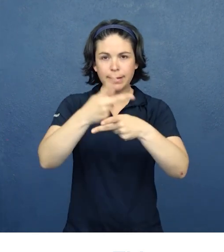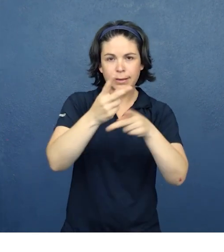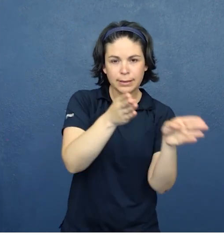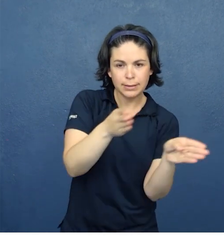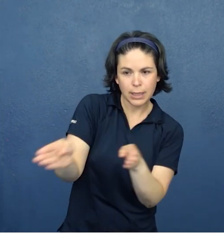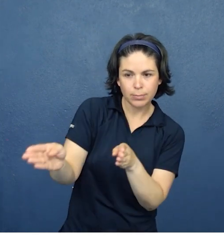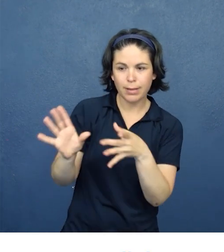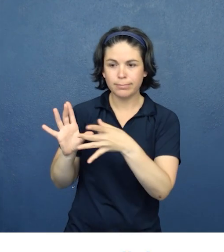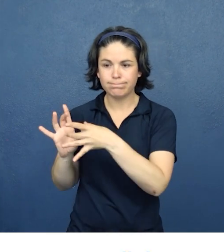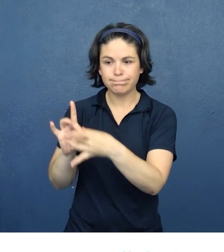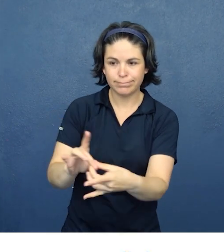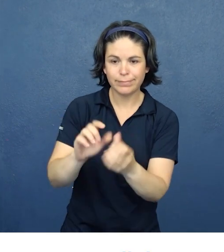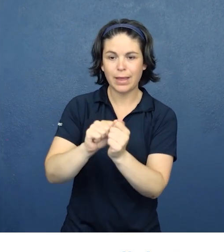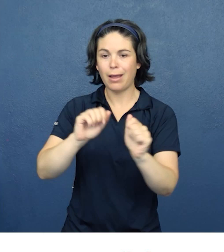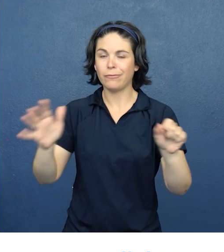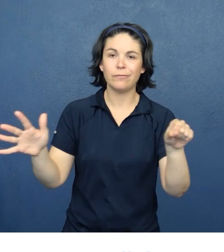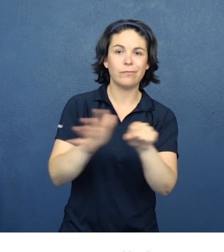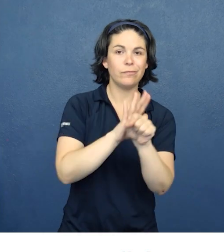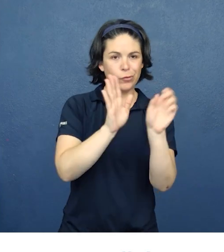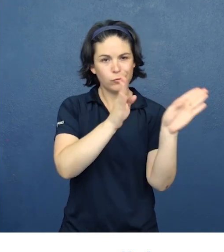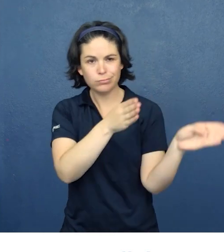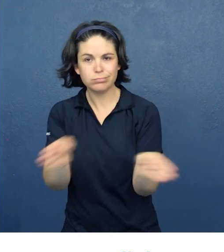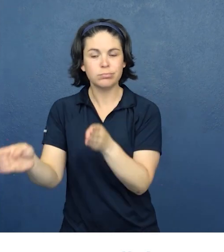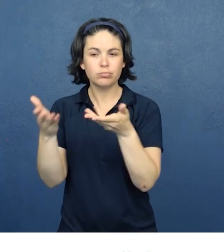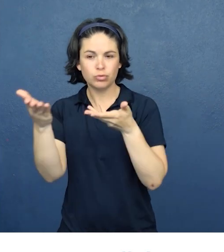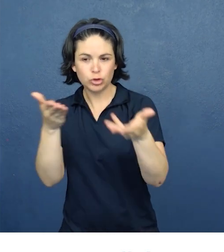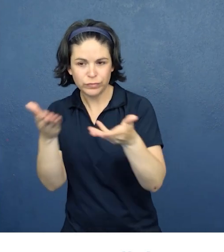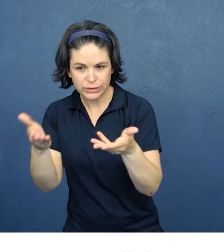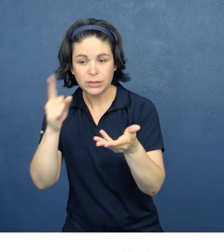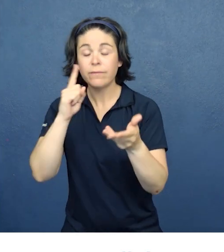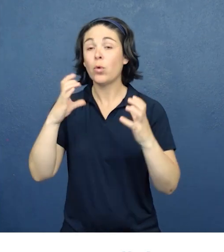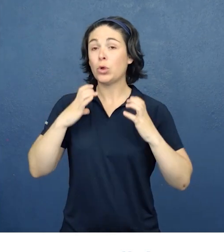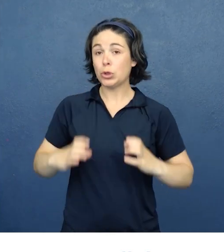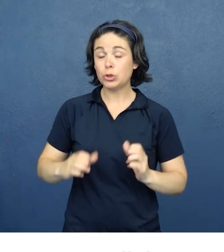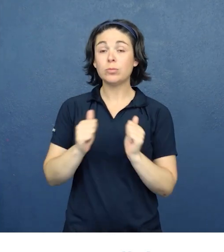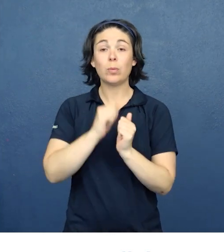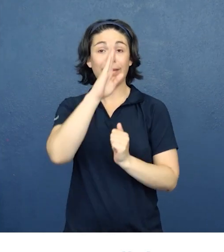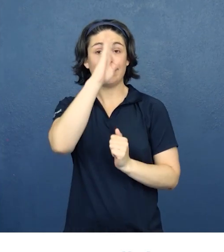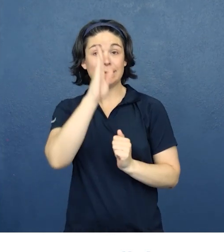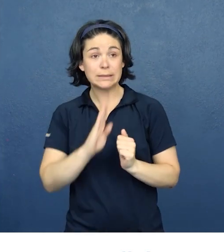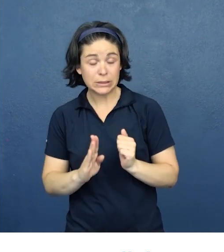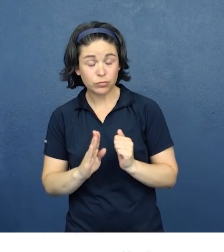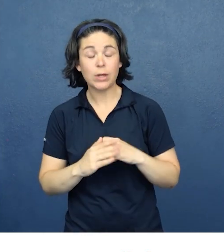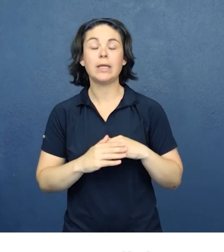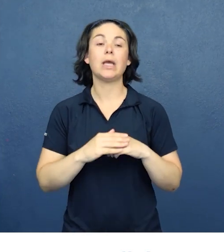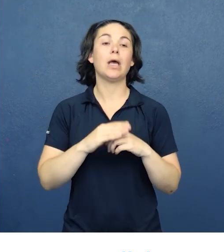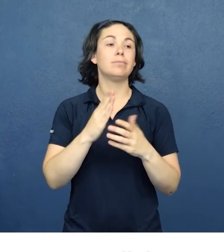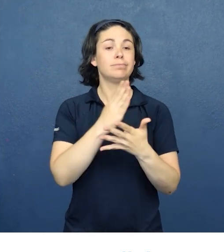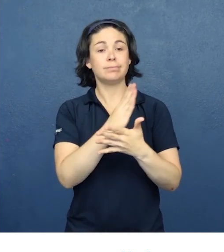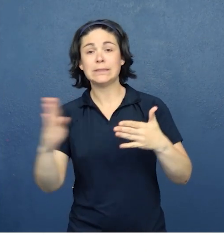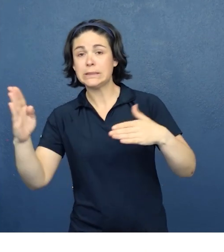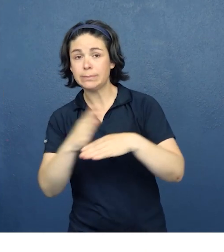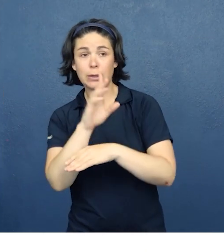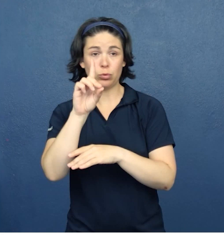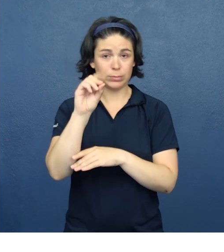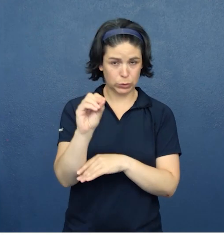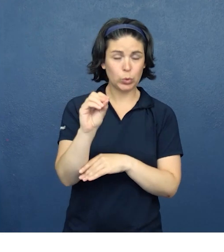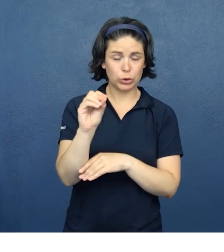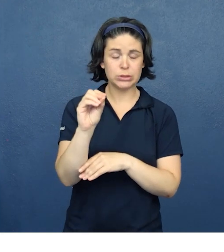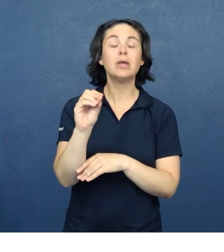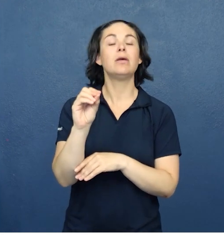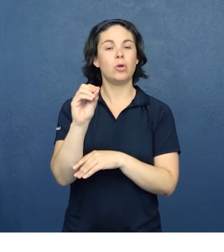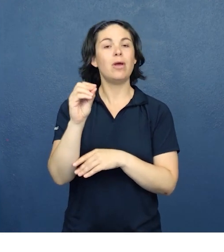planning, linkage, and wraparound case management services to consumers with schizophrenia spectrum disorders who